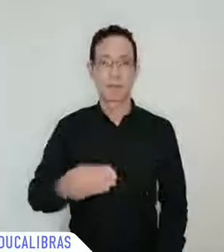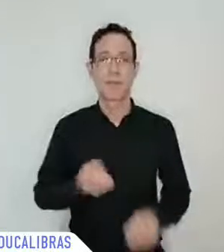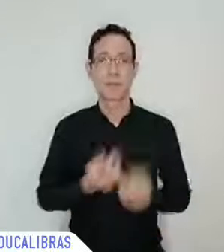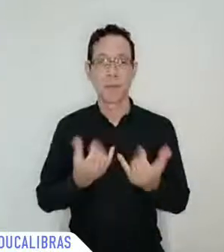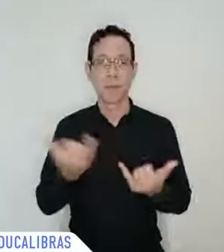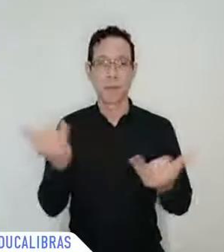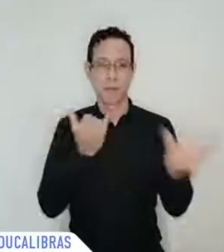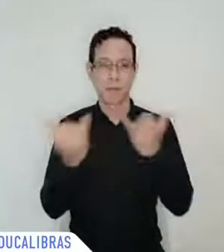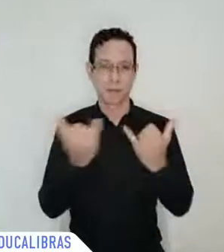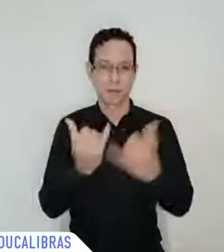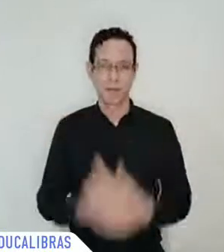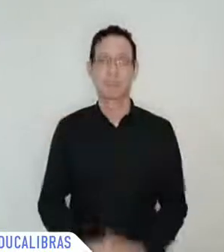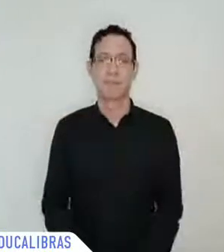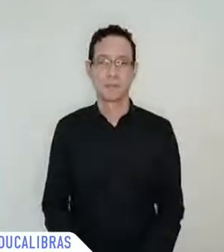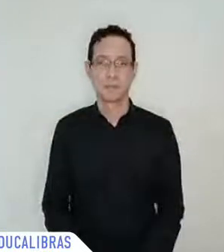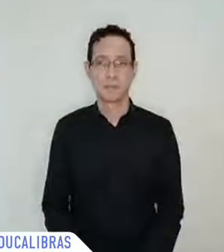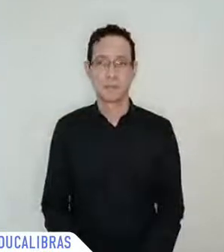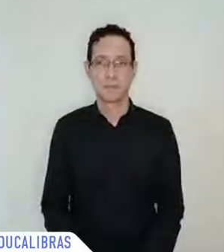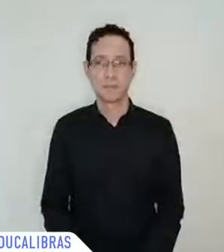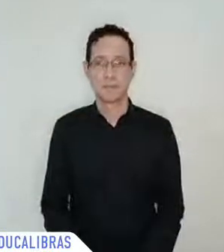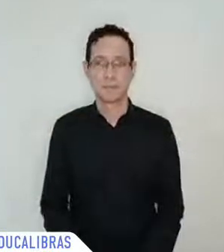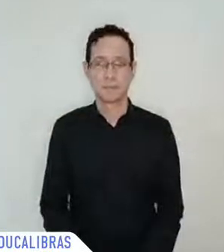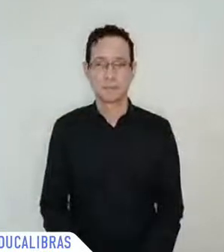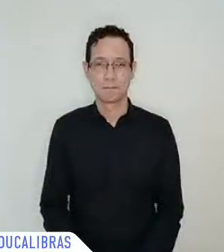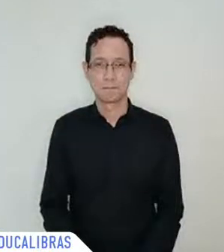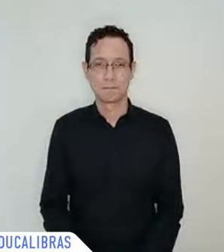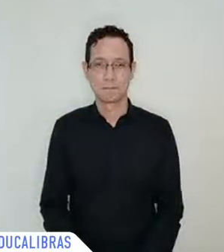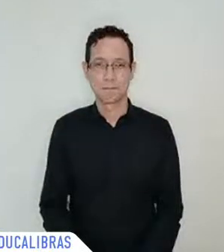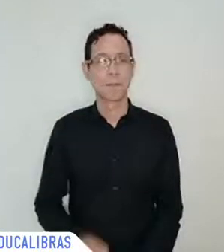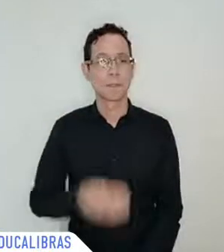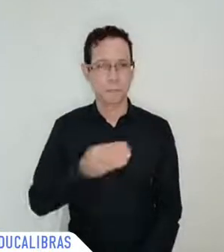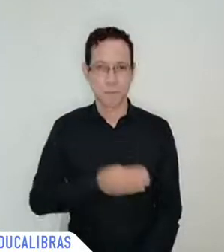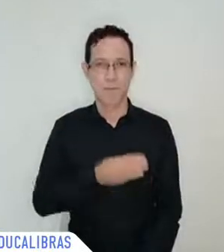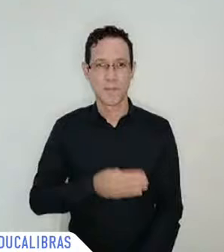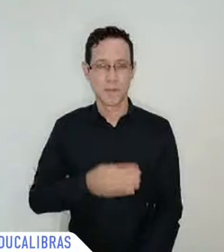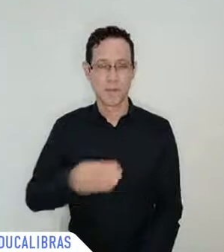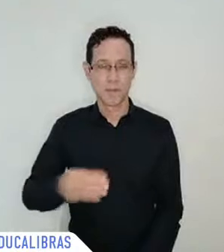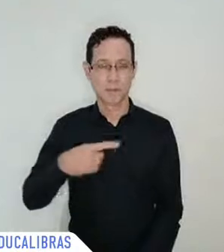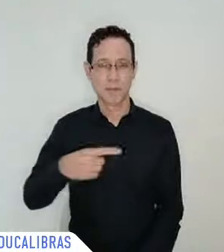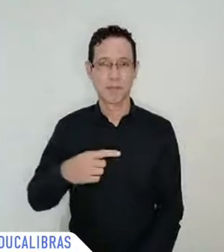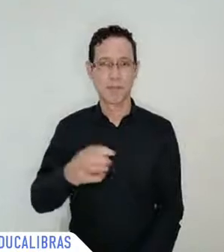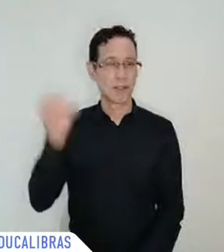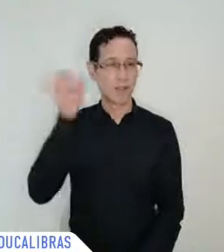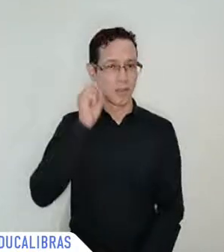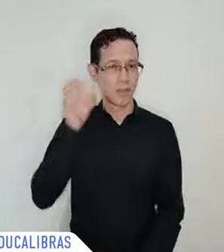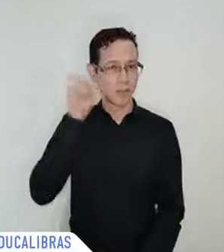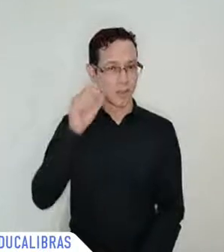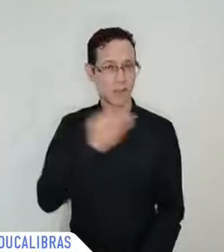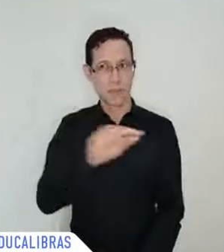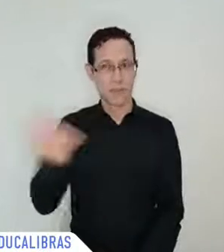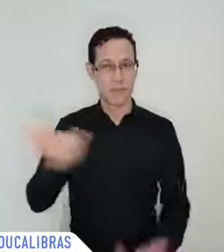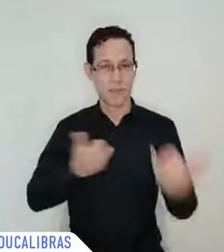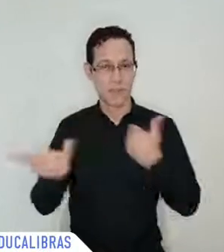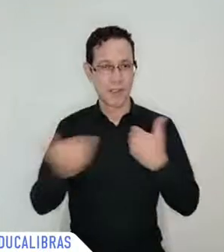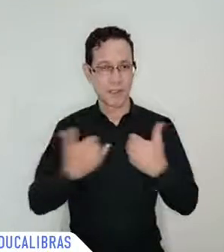So we have the right to be informed as a people.